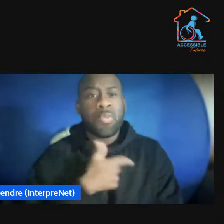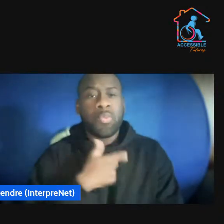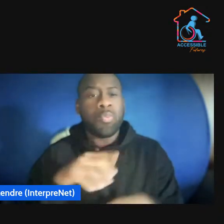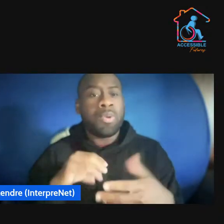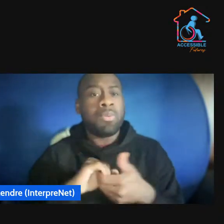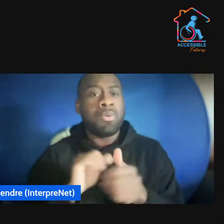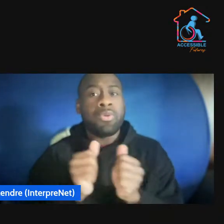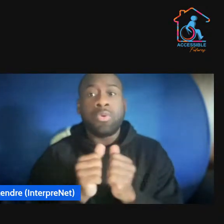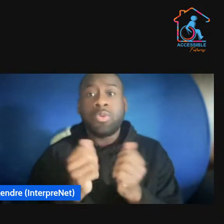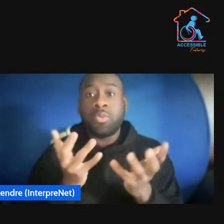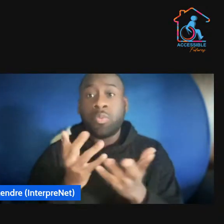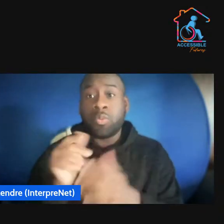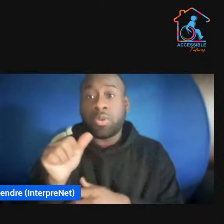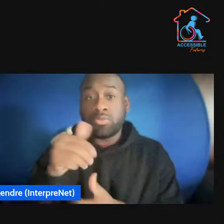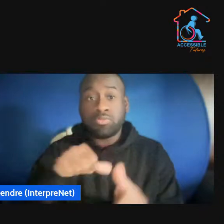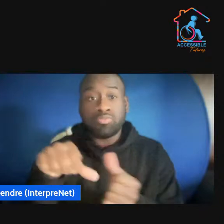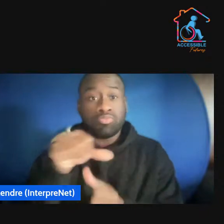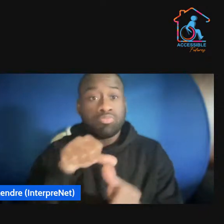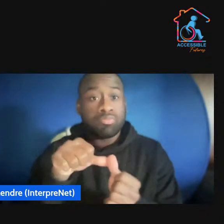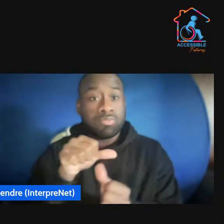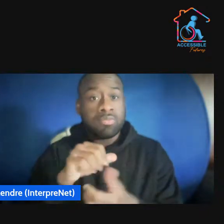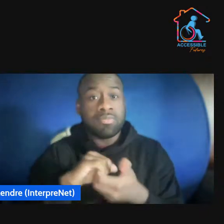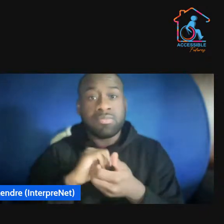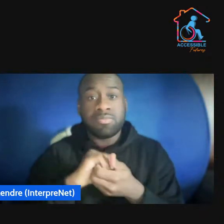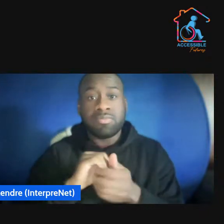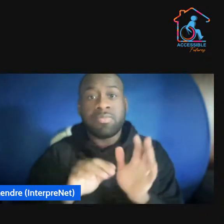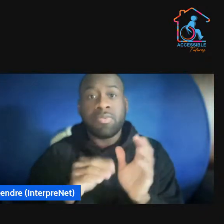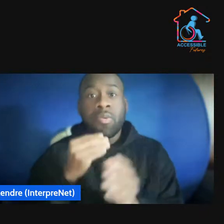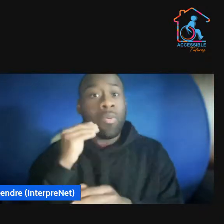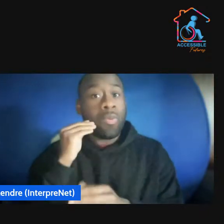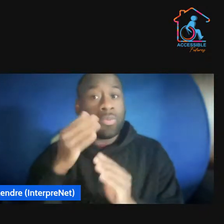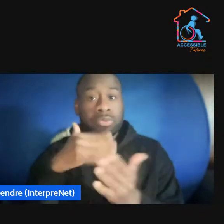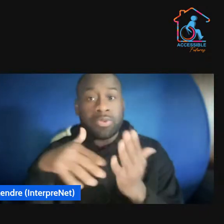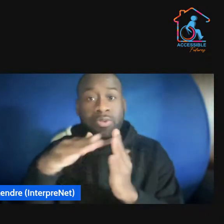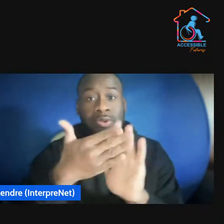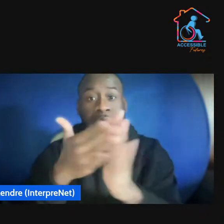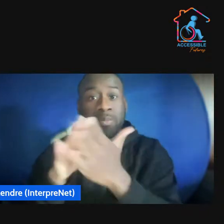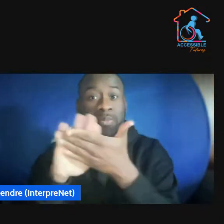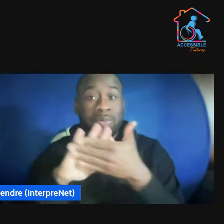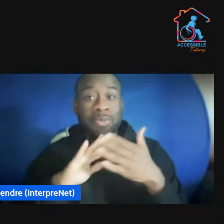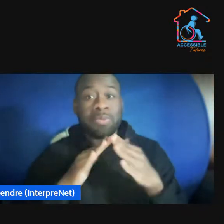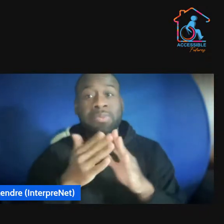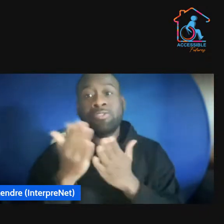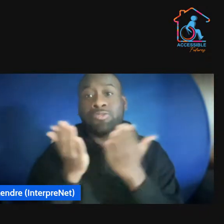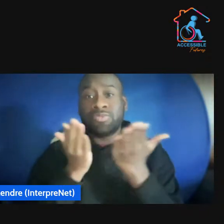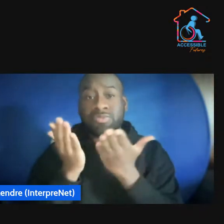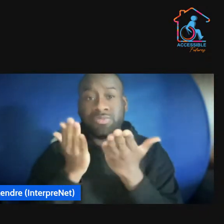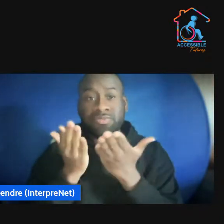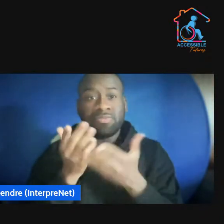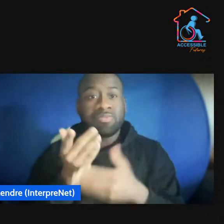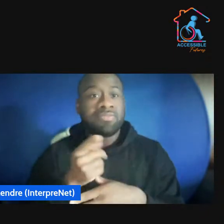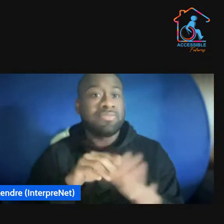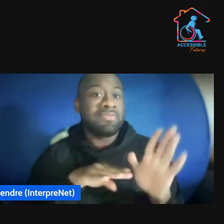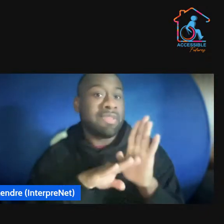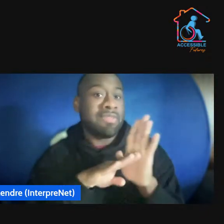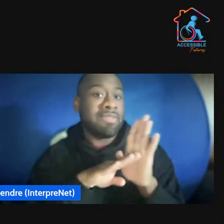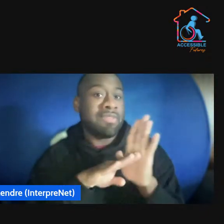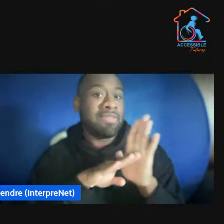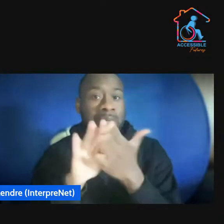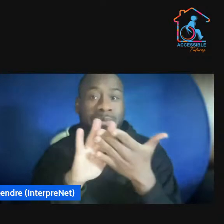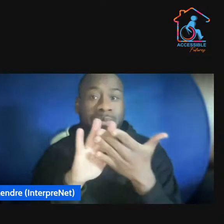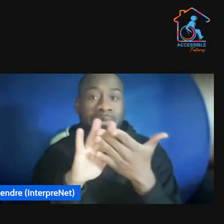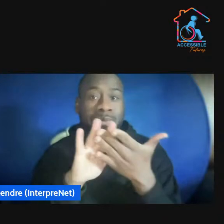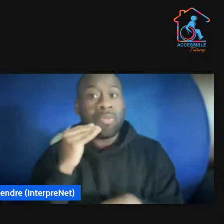community-based service providers to develop community residences. And we do this